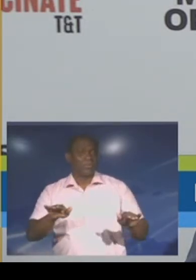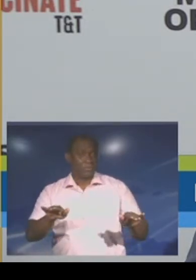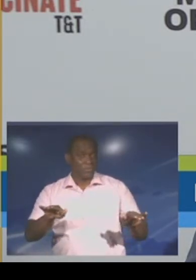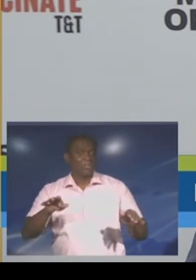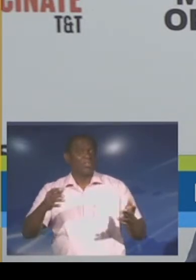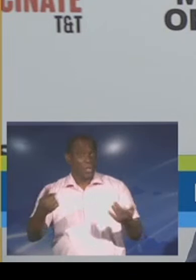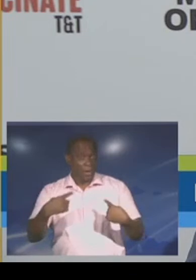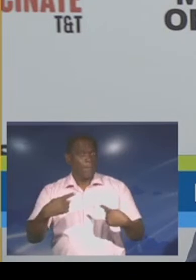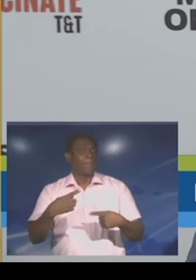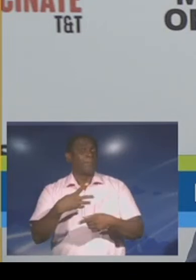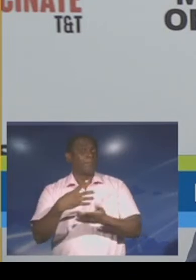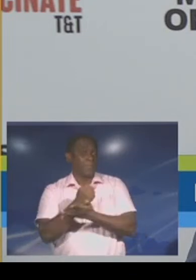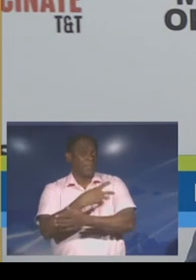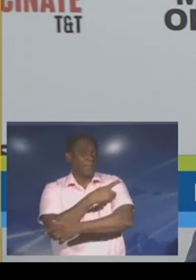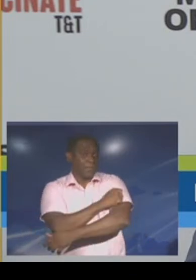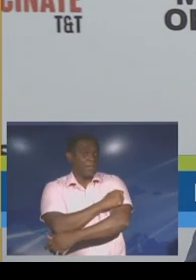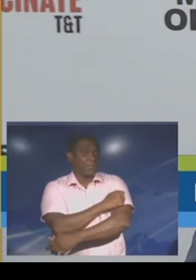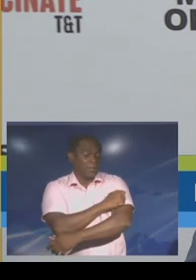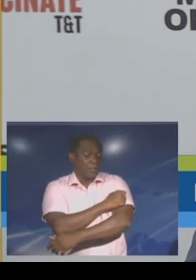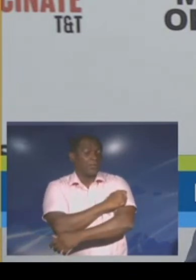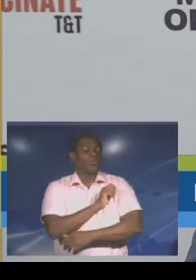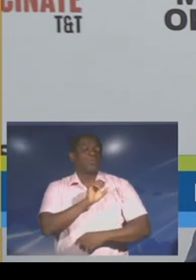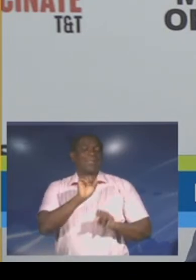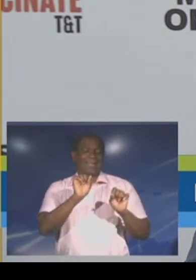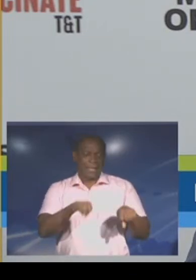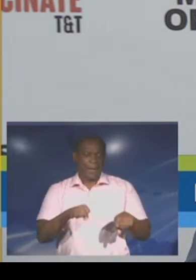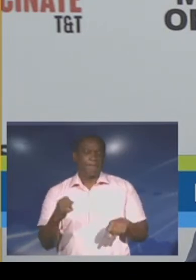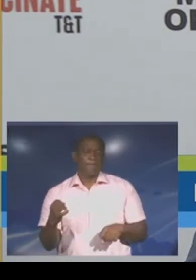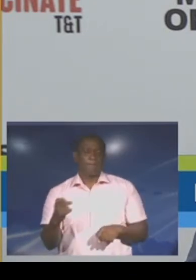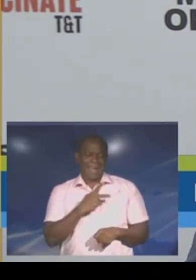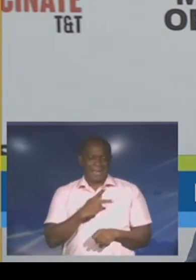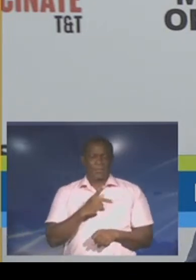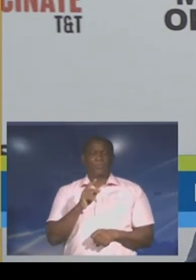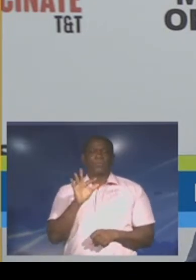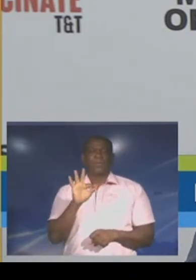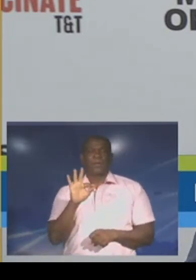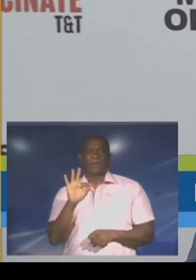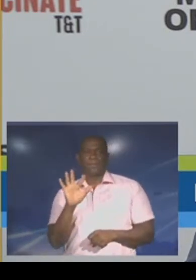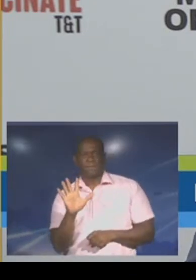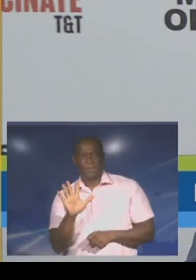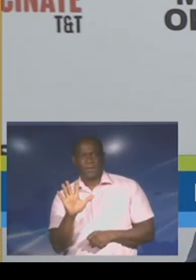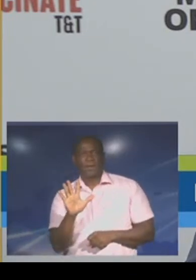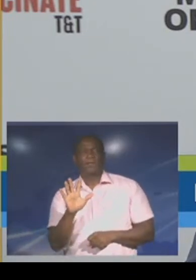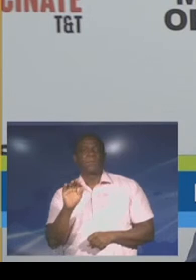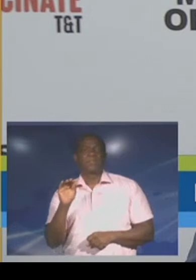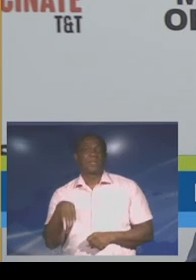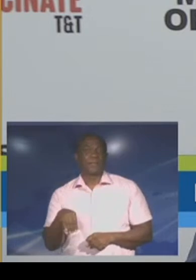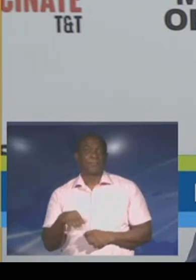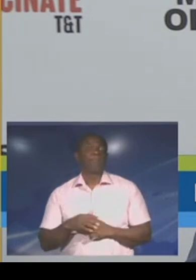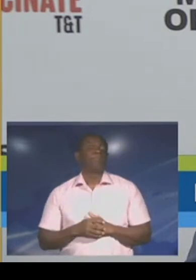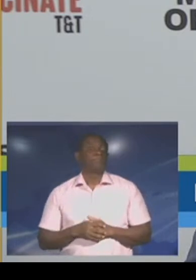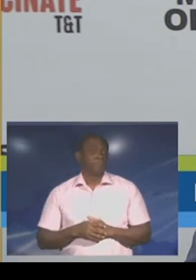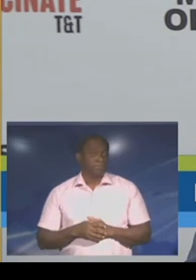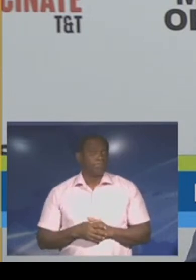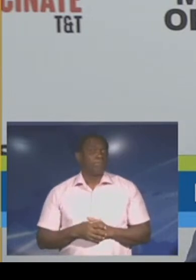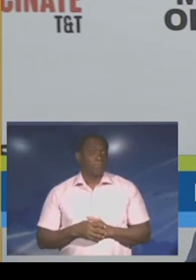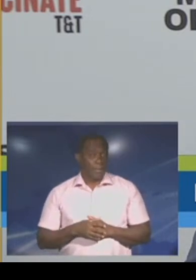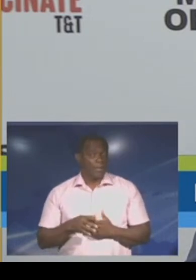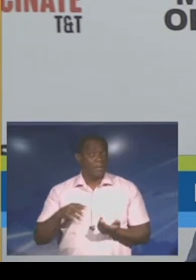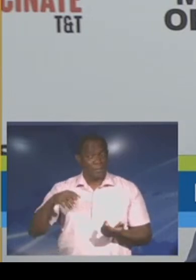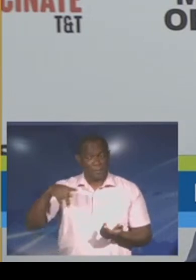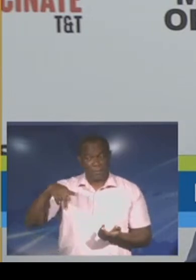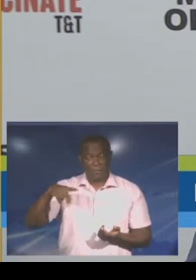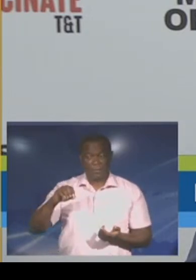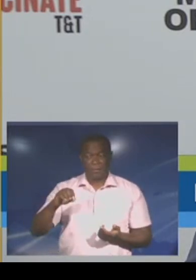I recall saying last week that the polio virus was found in sewage in London, which is